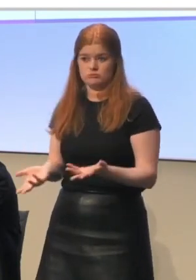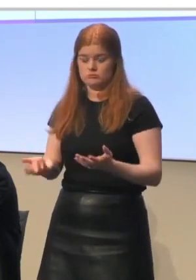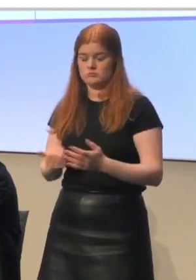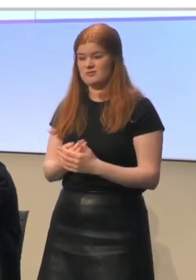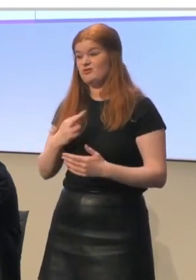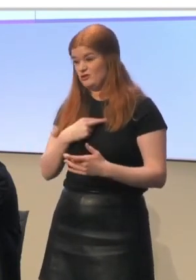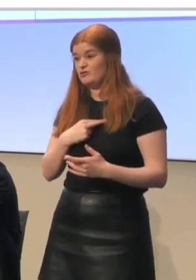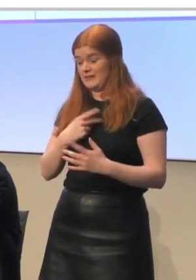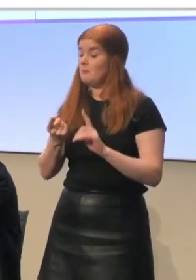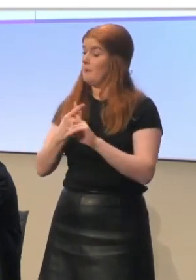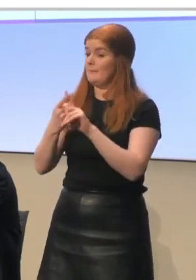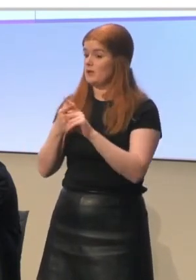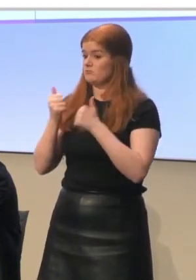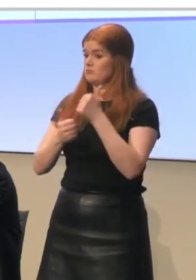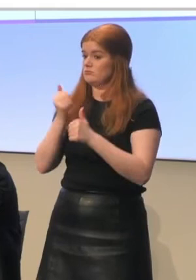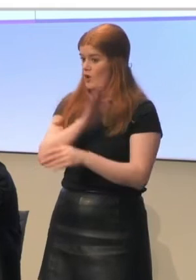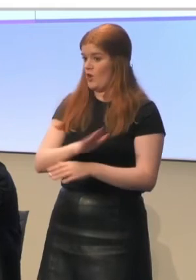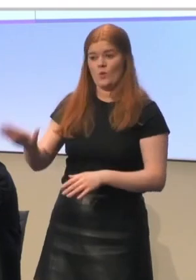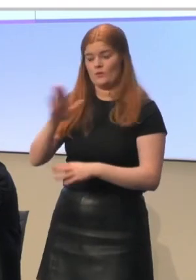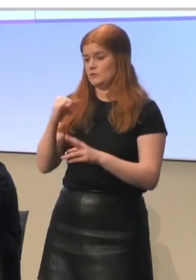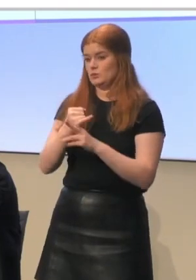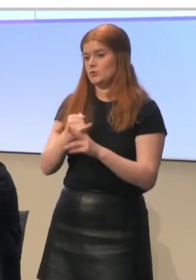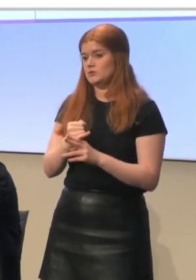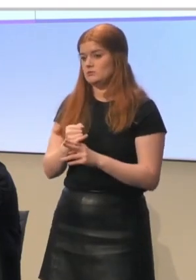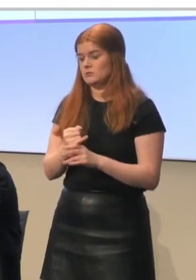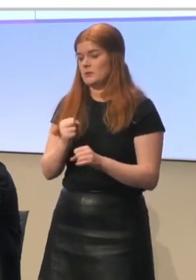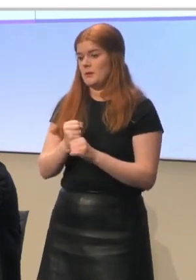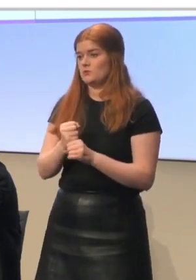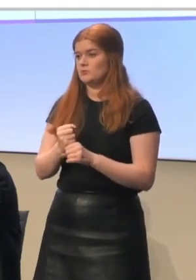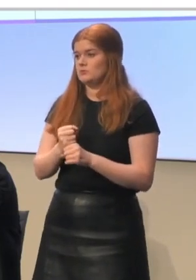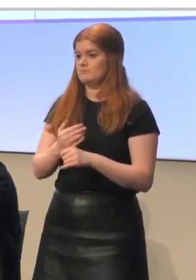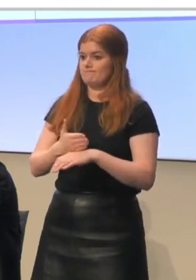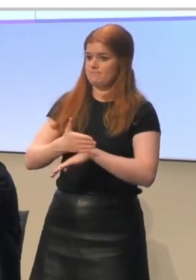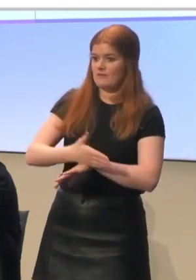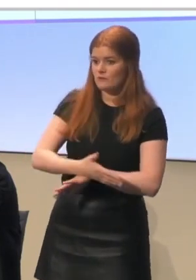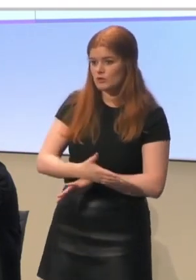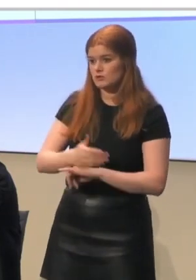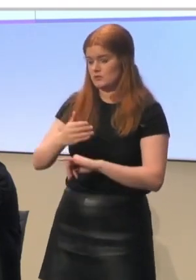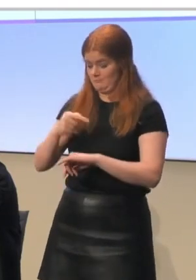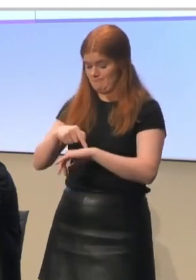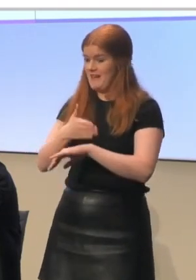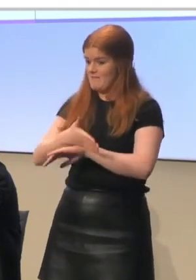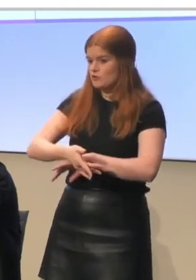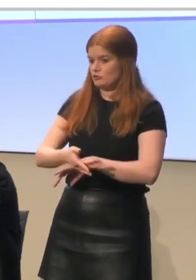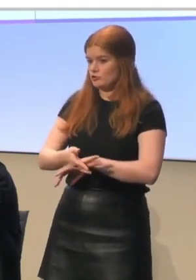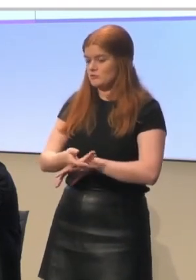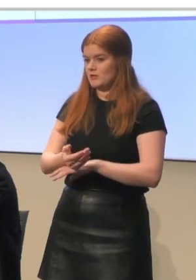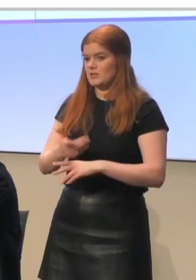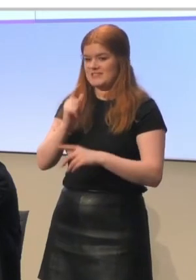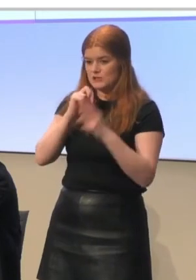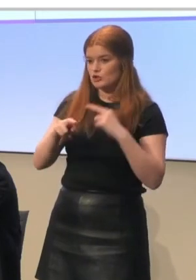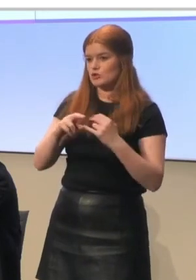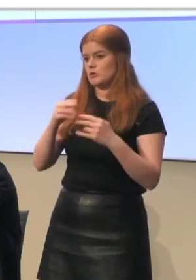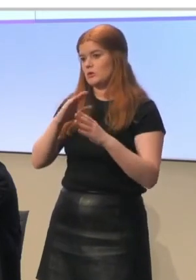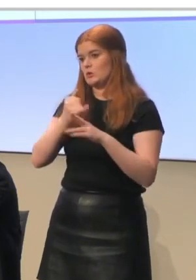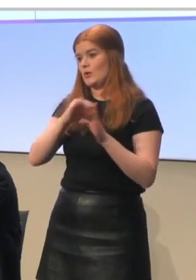really, there were hugely positive sentiments right across the schools in terms of the efforts. The efforts really was the big thing of school leaders and teachers in preparing